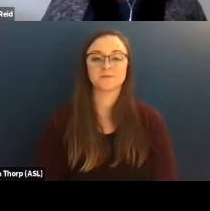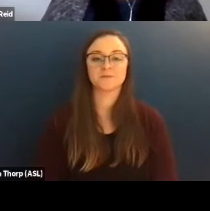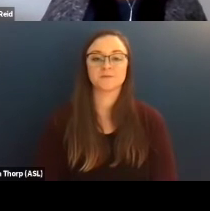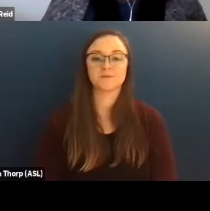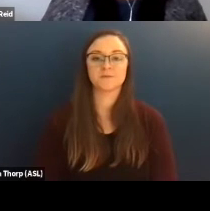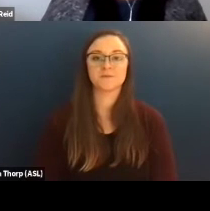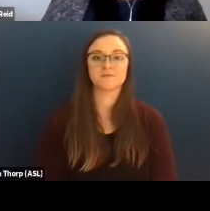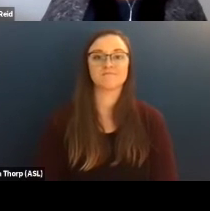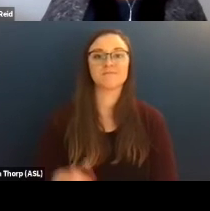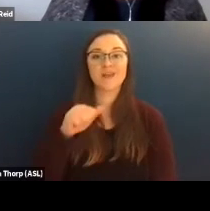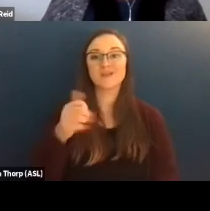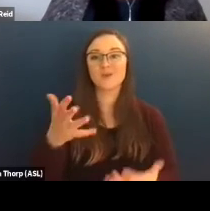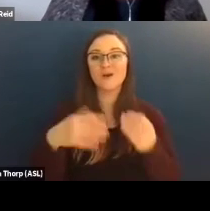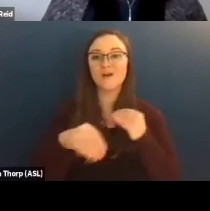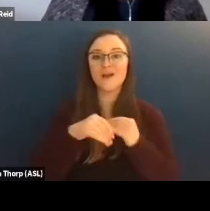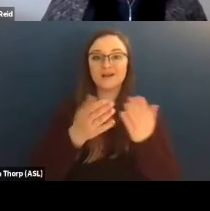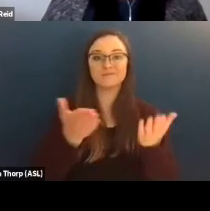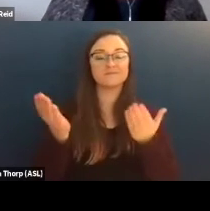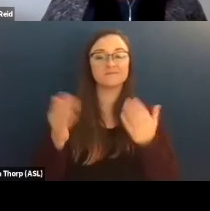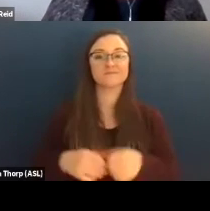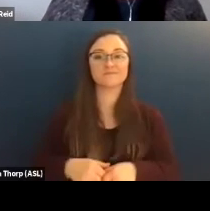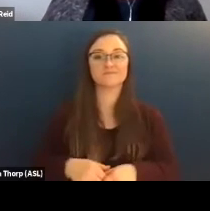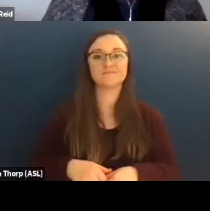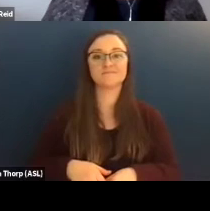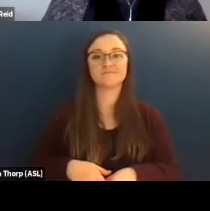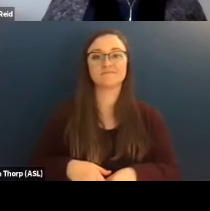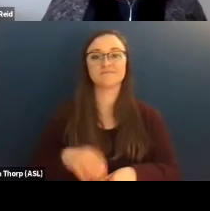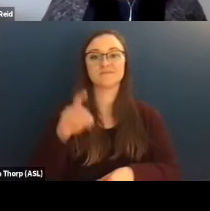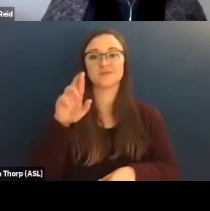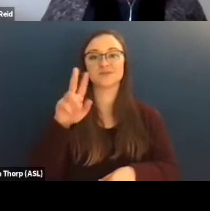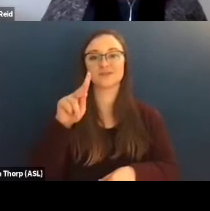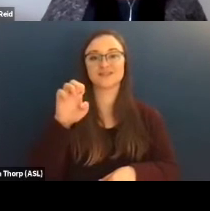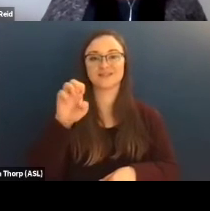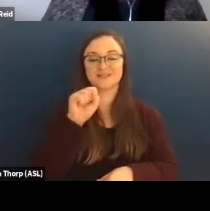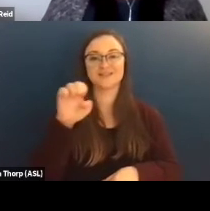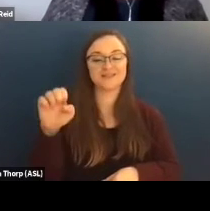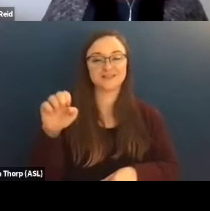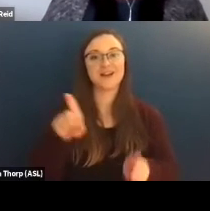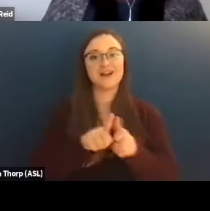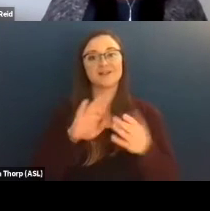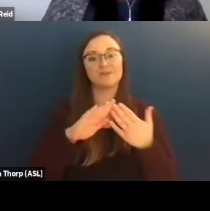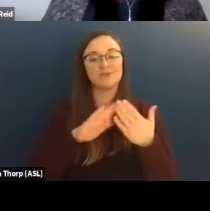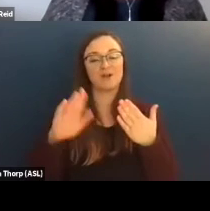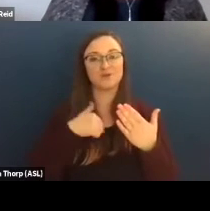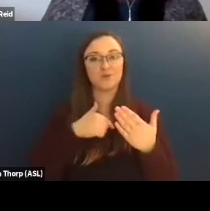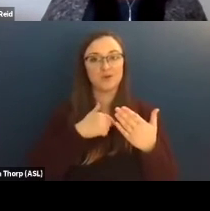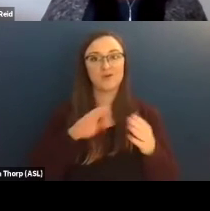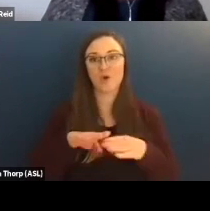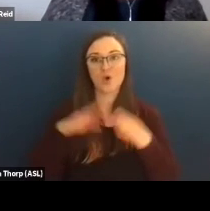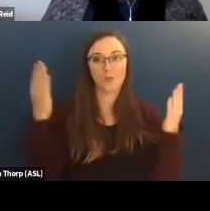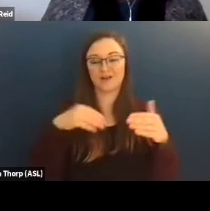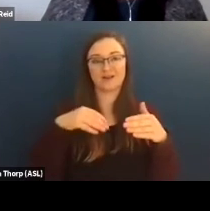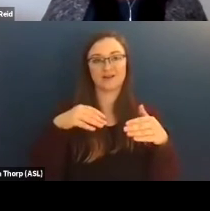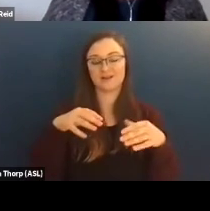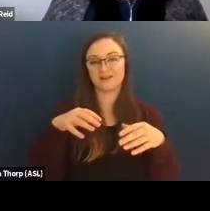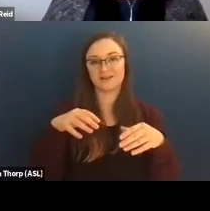Anything you wanted to add, Dr. Cassie? Well, I was just going to just echo that as a community college, we are actually open admissions. So as